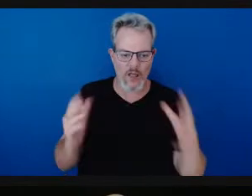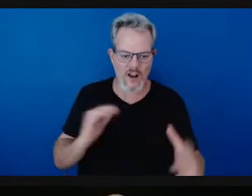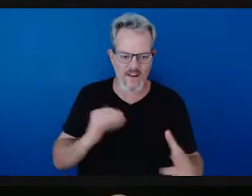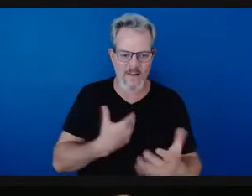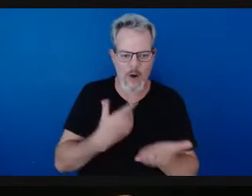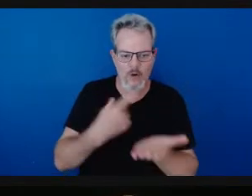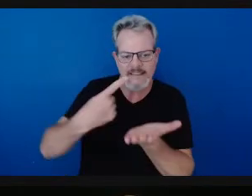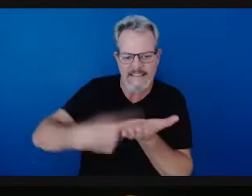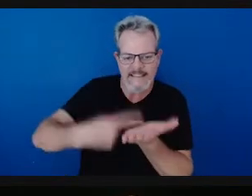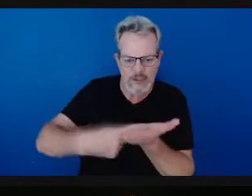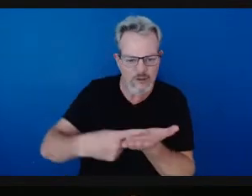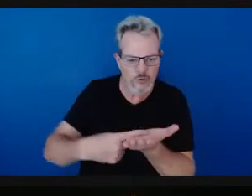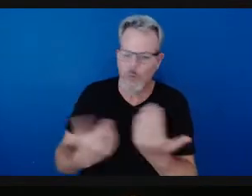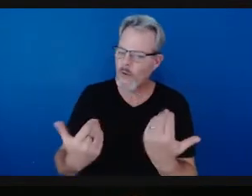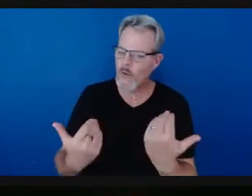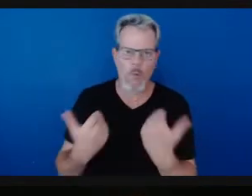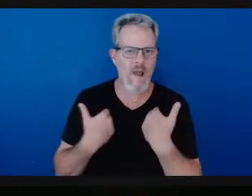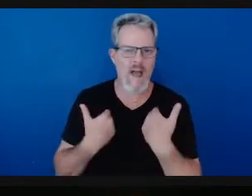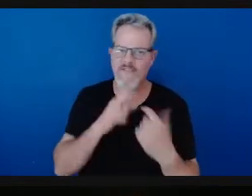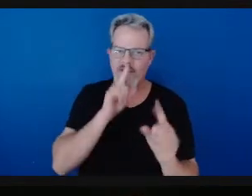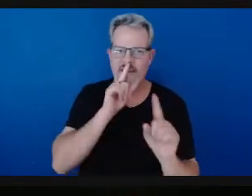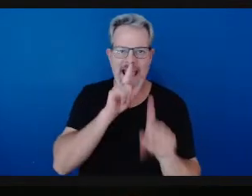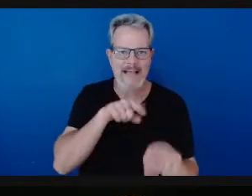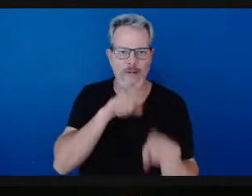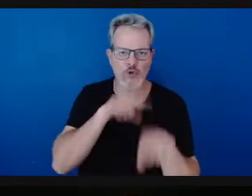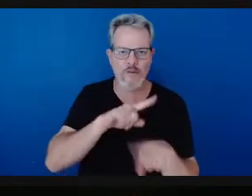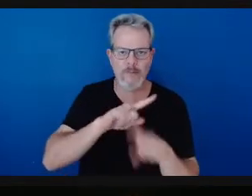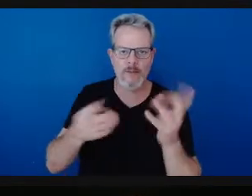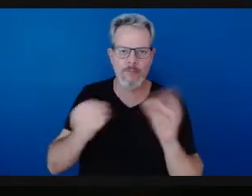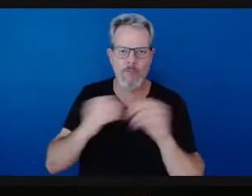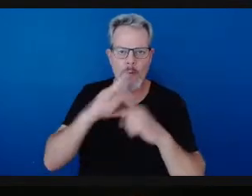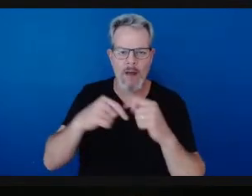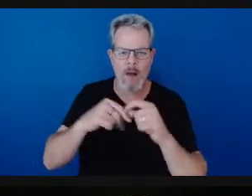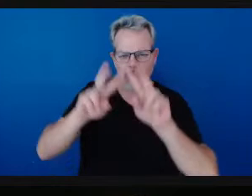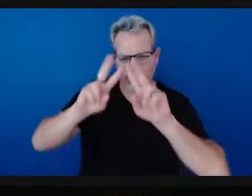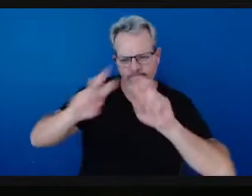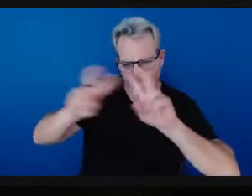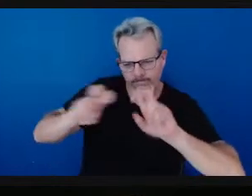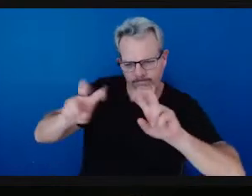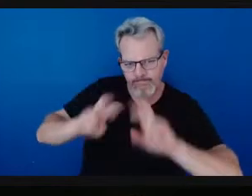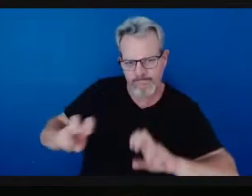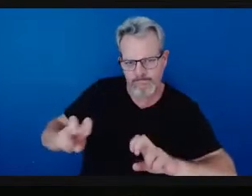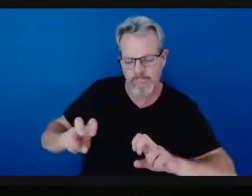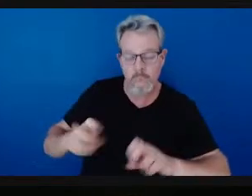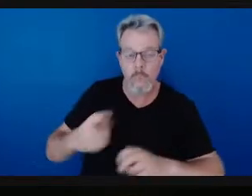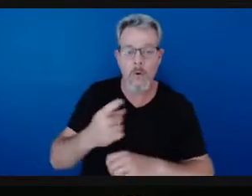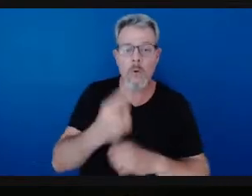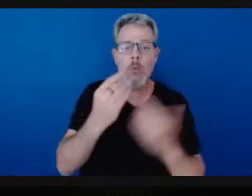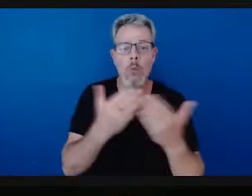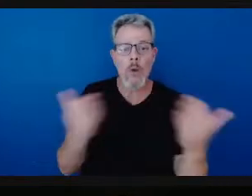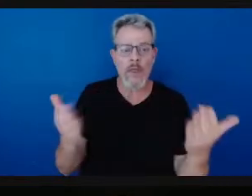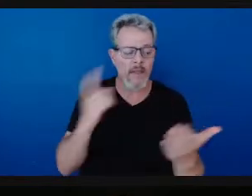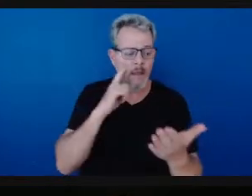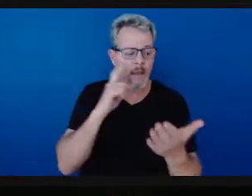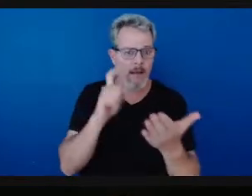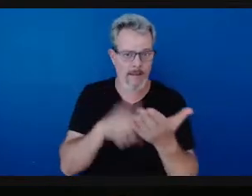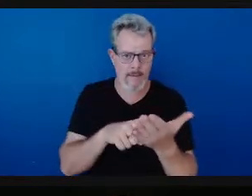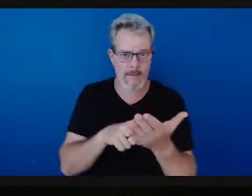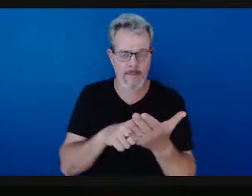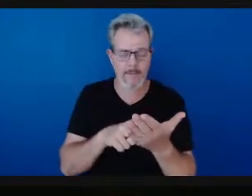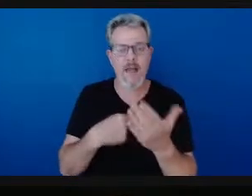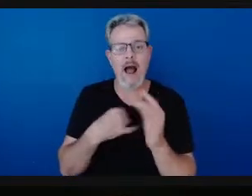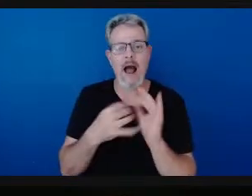answers. It's more about what we can how we can get to it there, right? But one thing that I